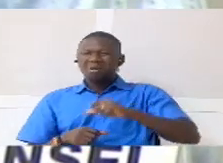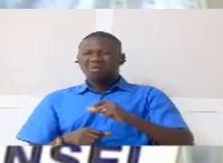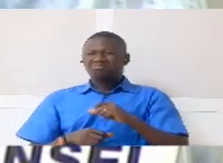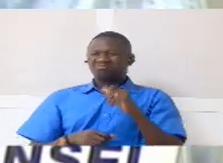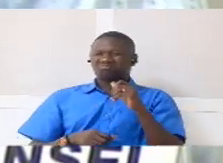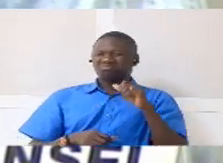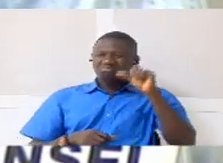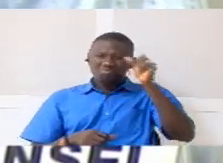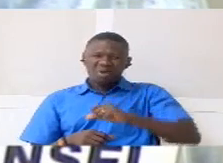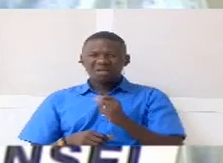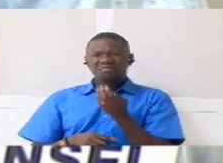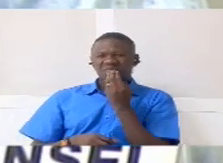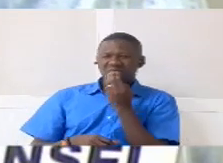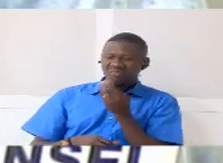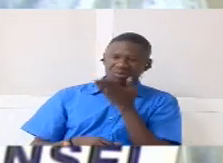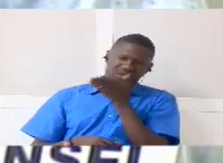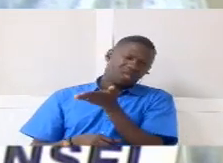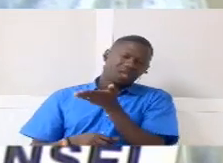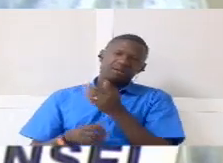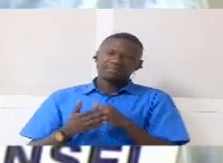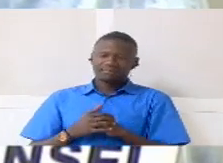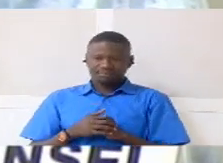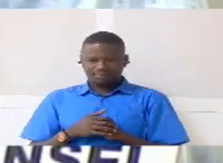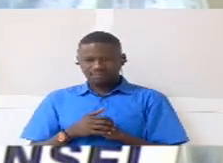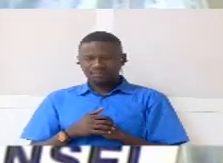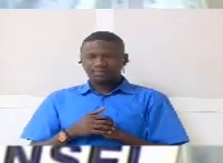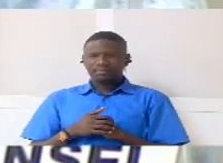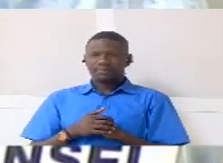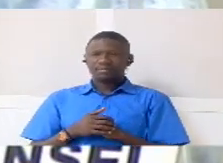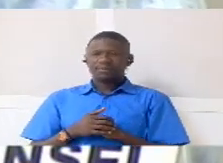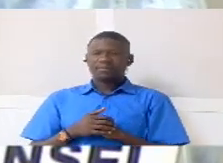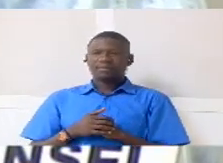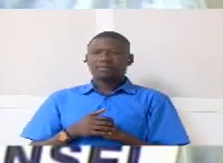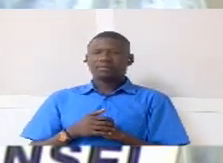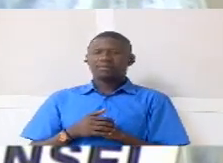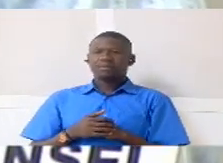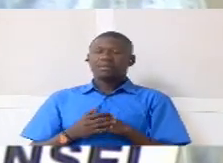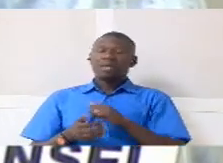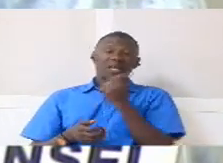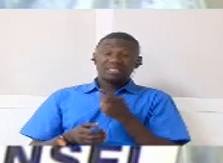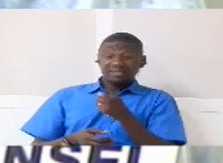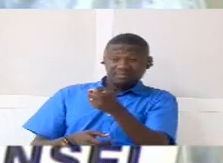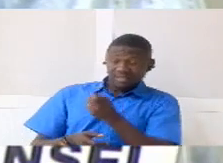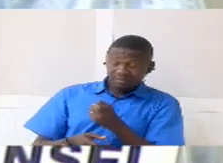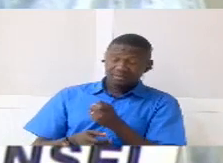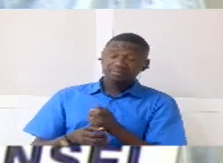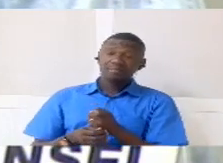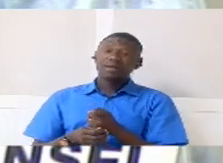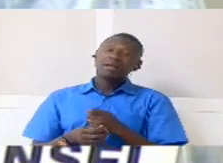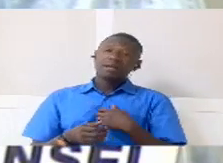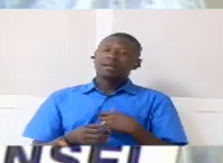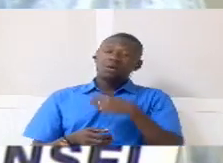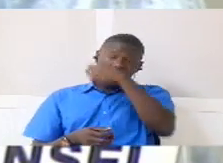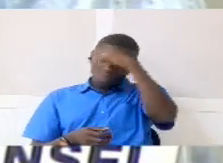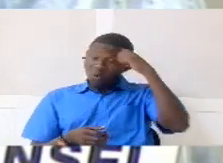prisons. Aning domori saharin sotobali ya kasokono. And the theft by prison officers of the rations